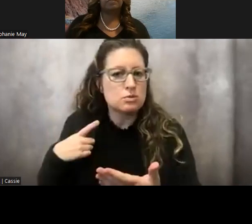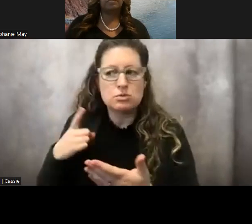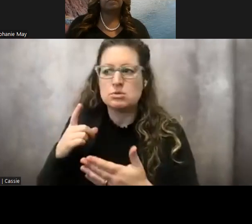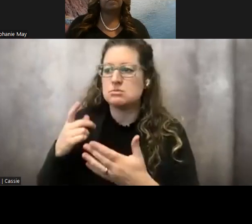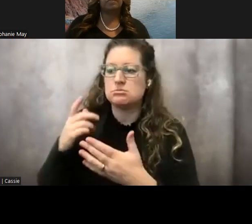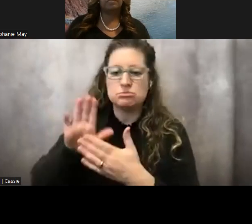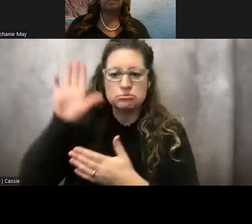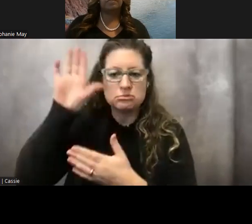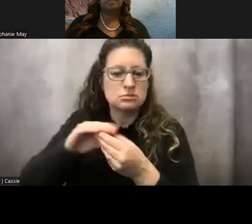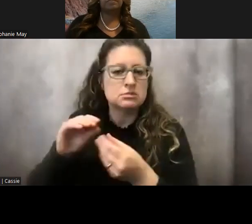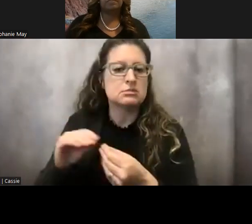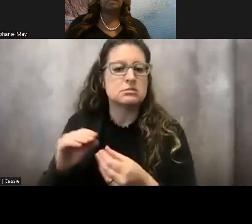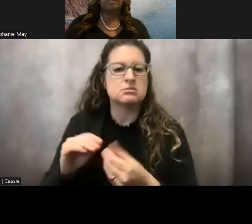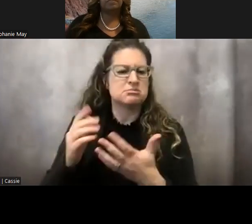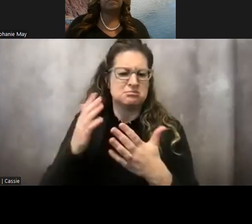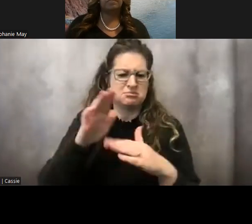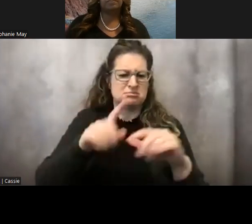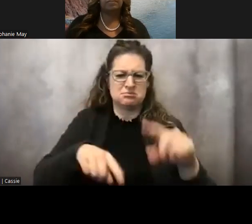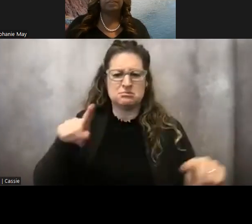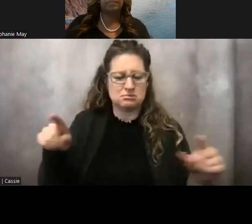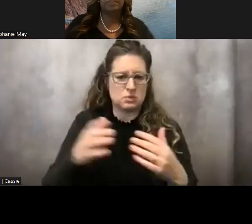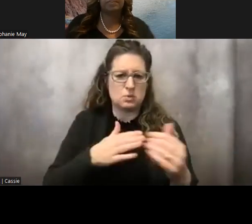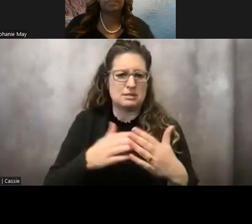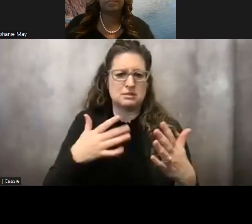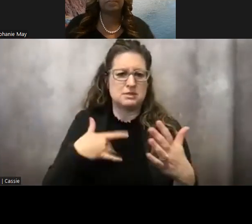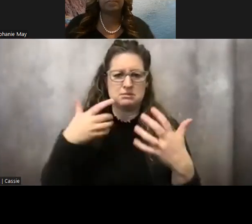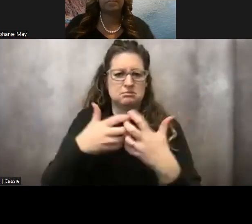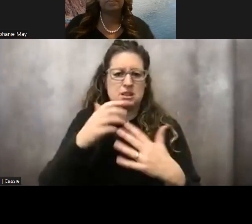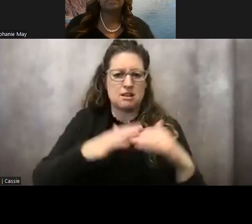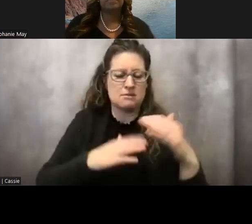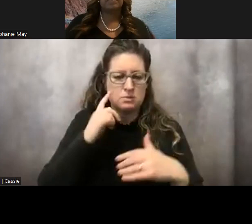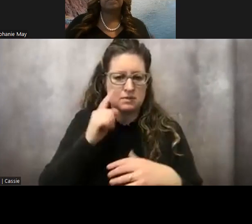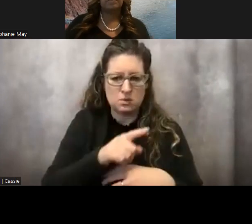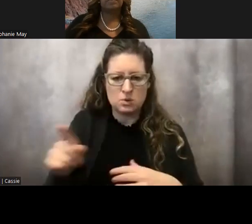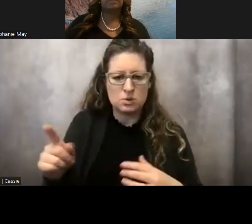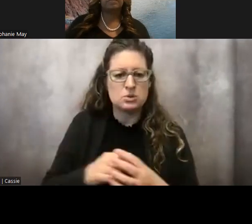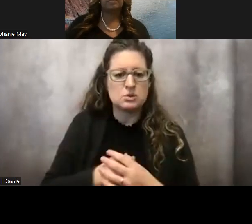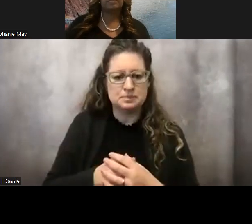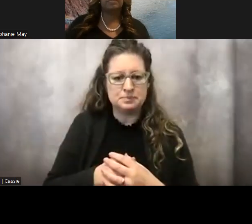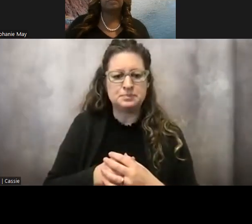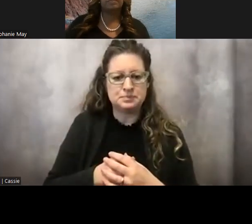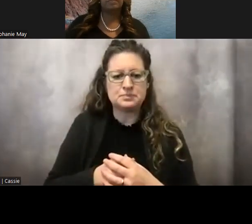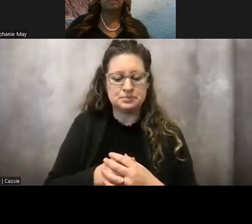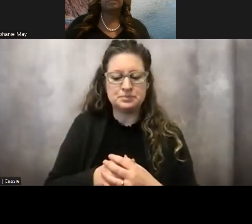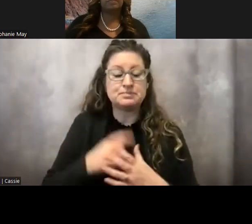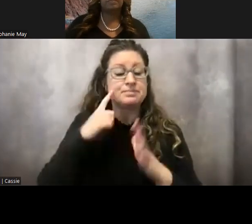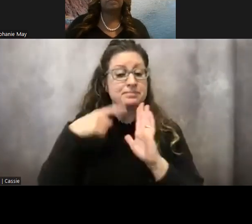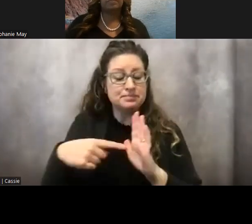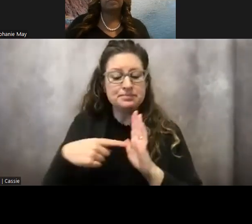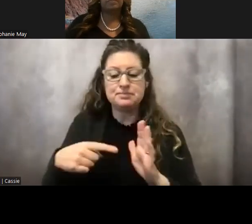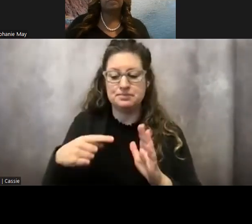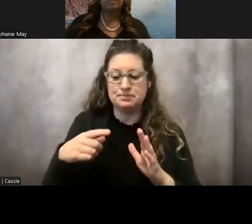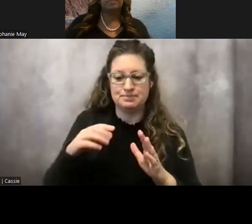I had remembered like a couple of years before the pandemic, I took a couple of NICU nurses